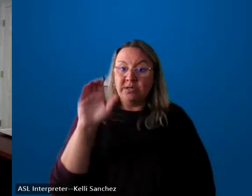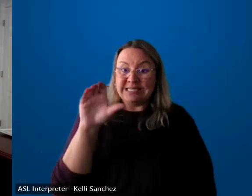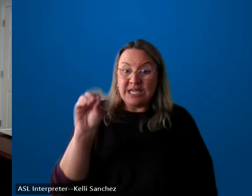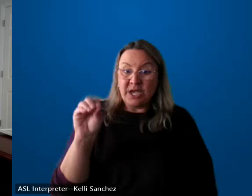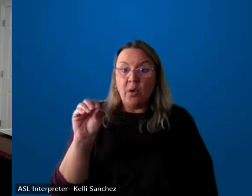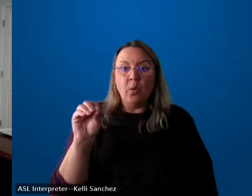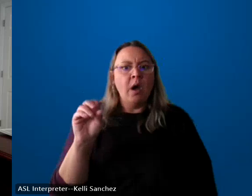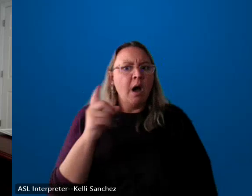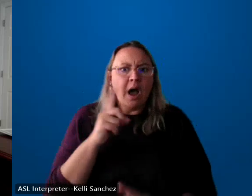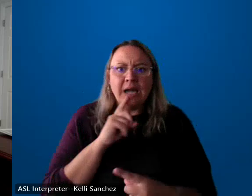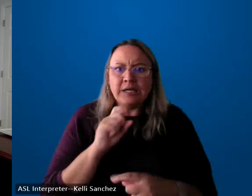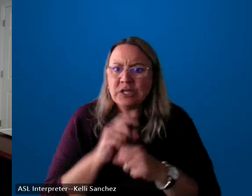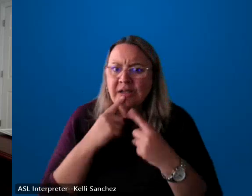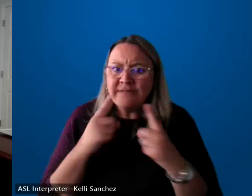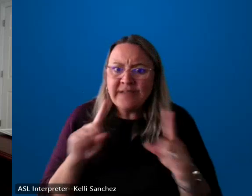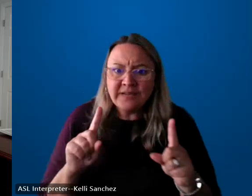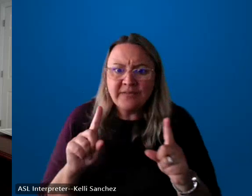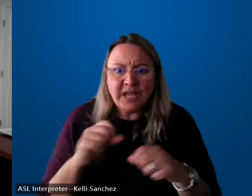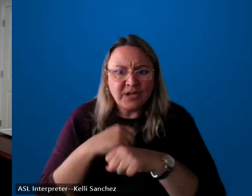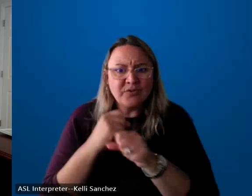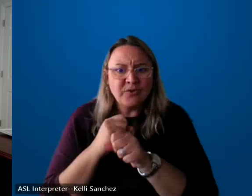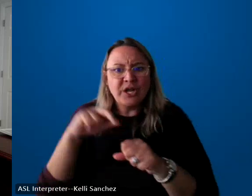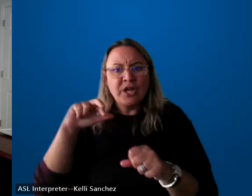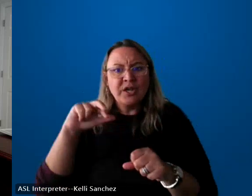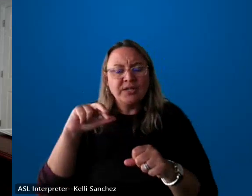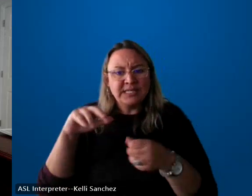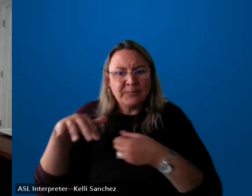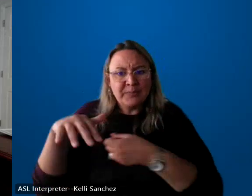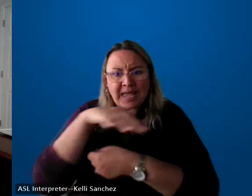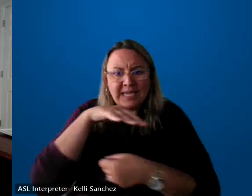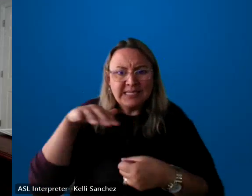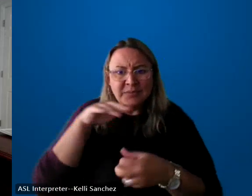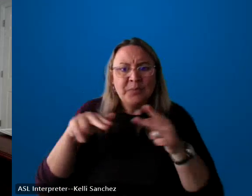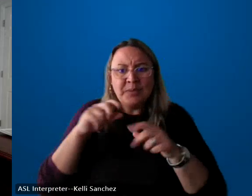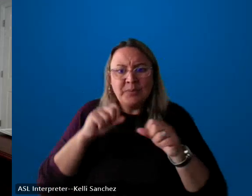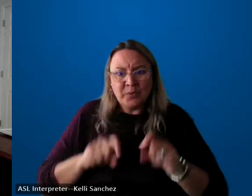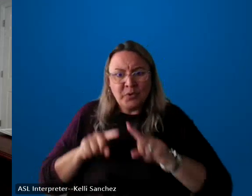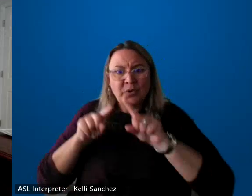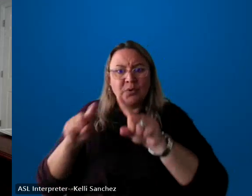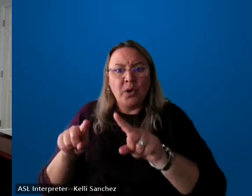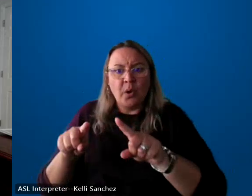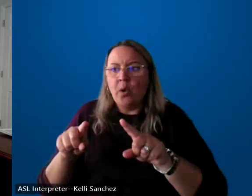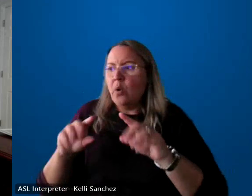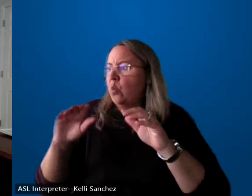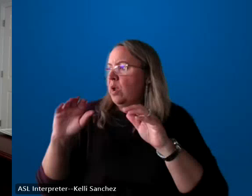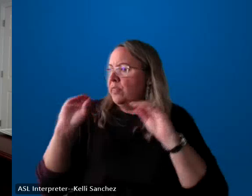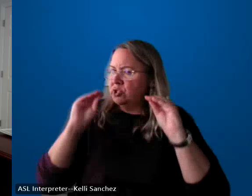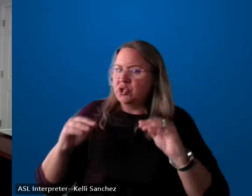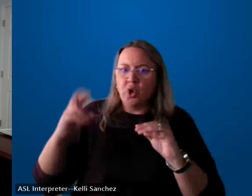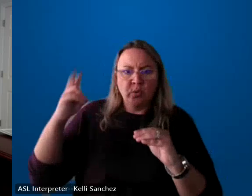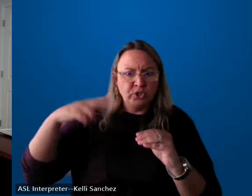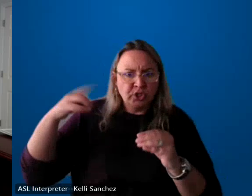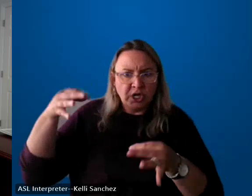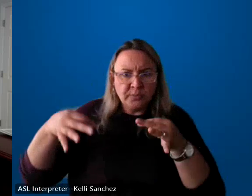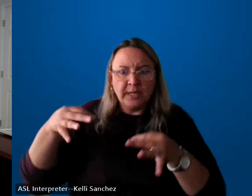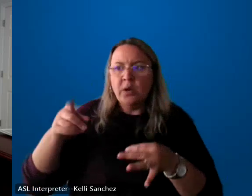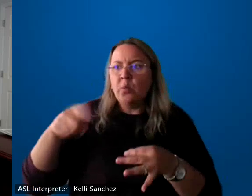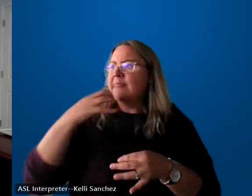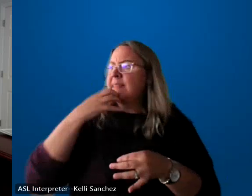extremely effective at creating those third rail spaces where people can go where they aren't stigmatized, where they're loved